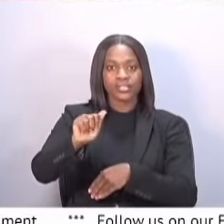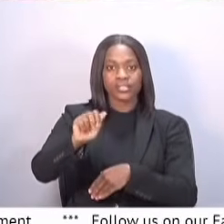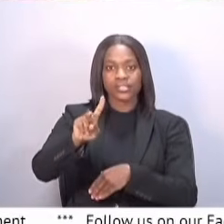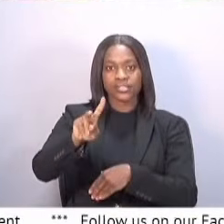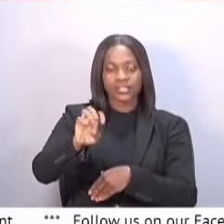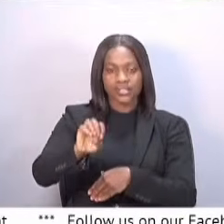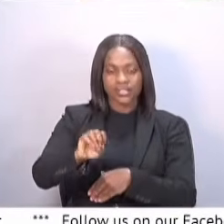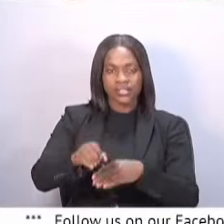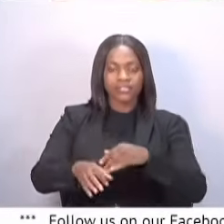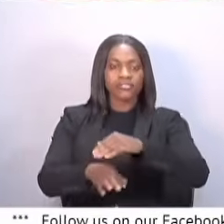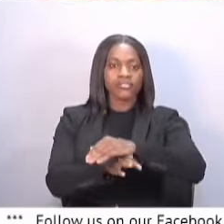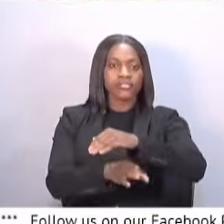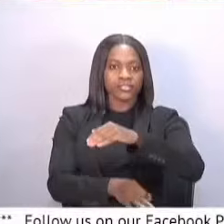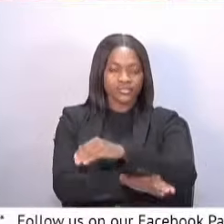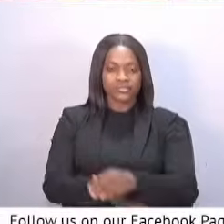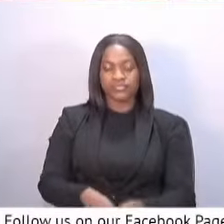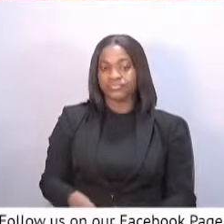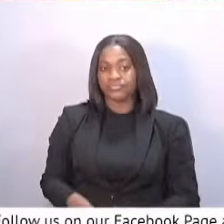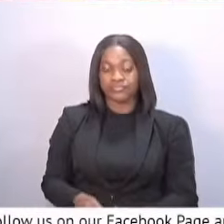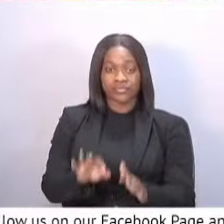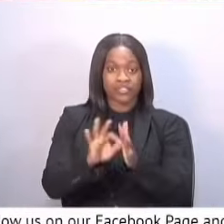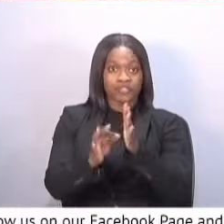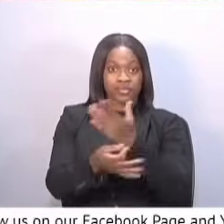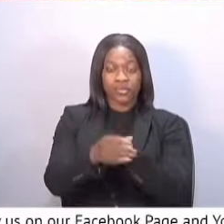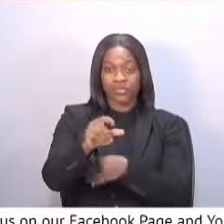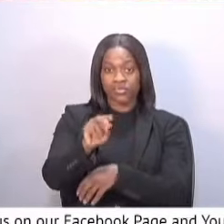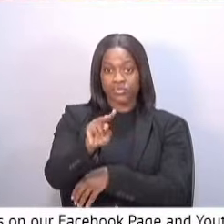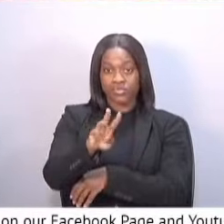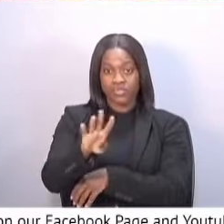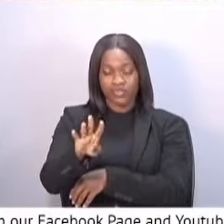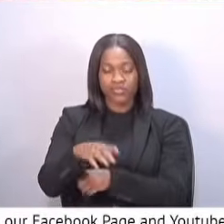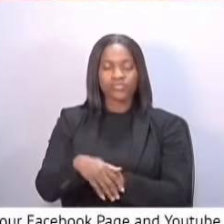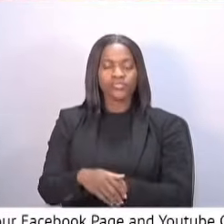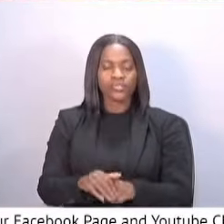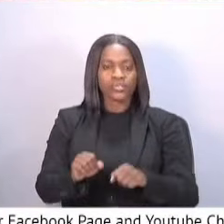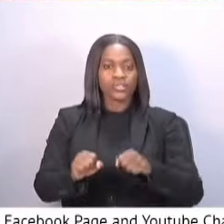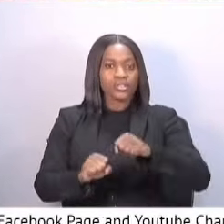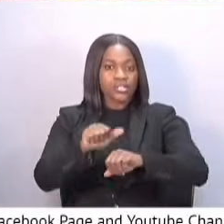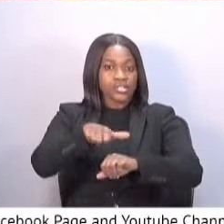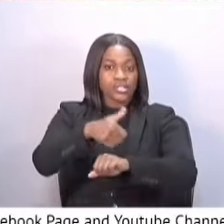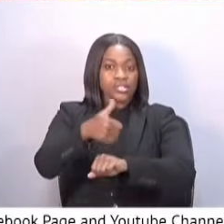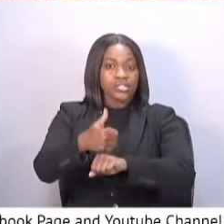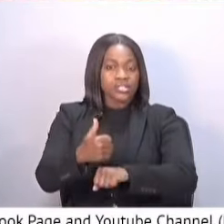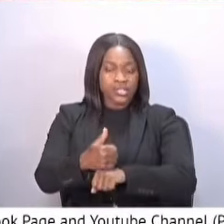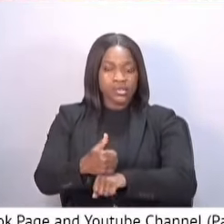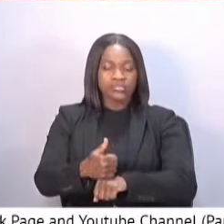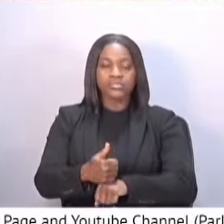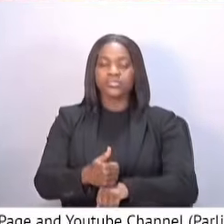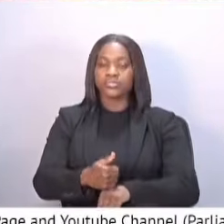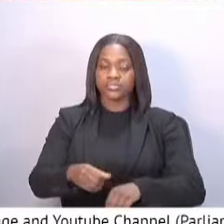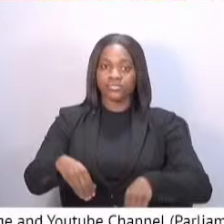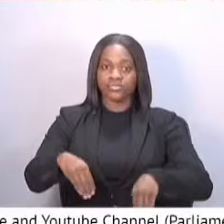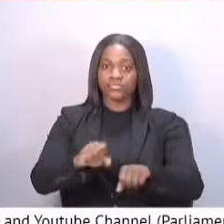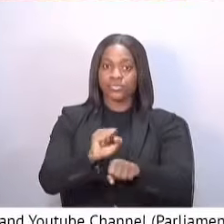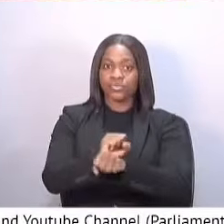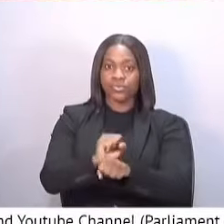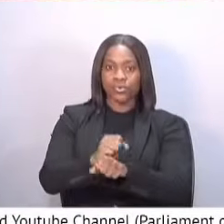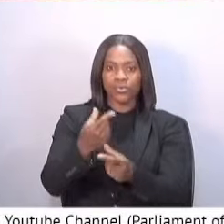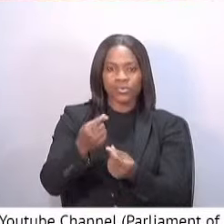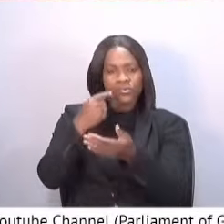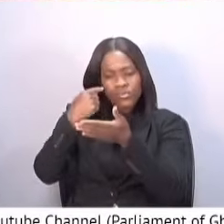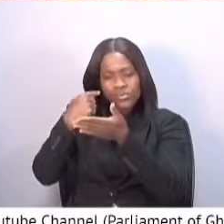February 2024, we established the CMO Click Working Group to track projects of